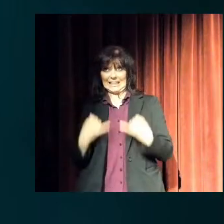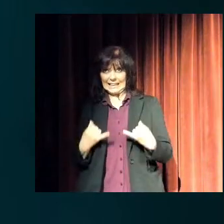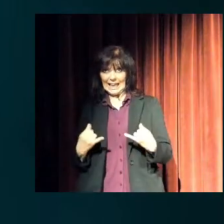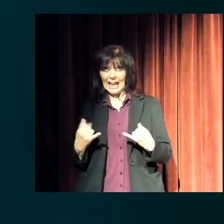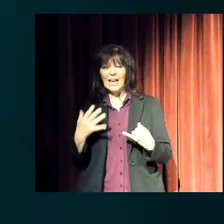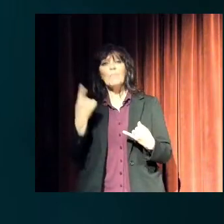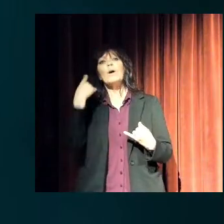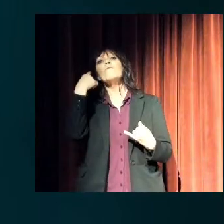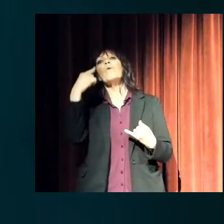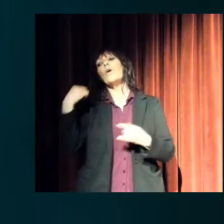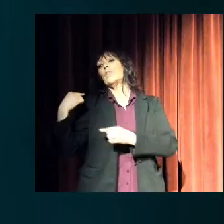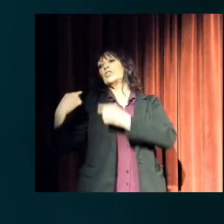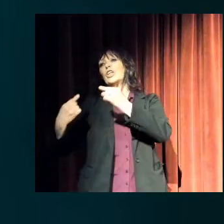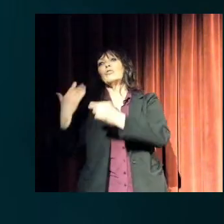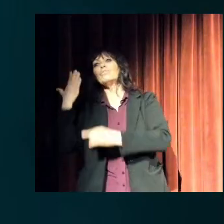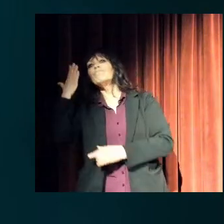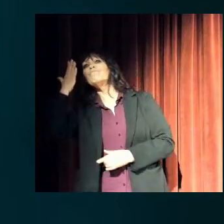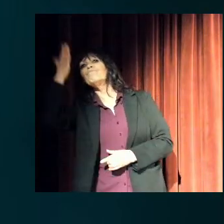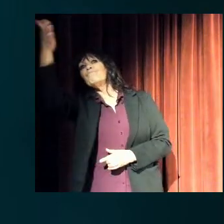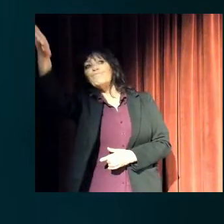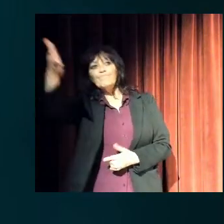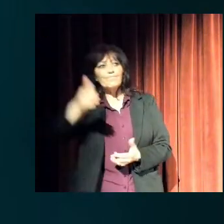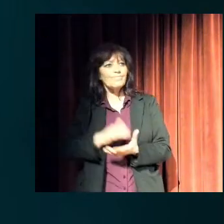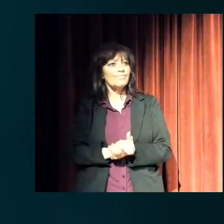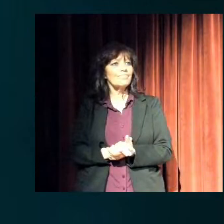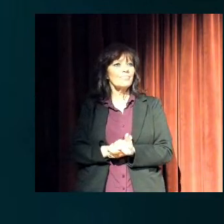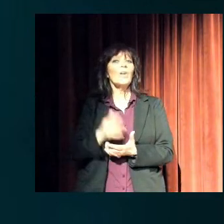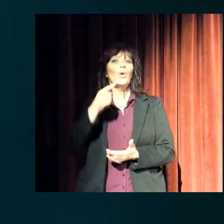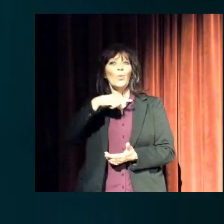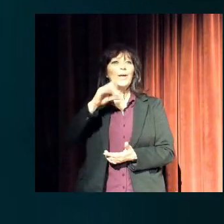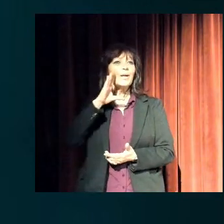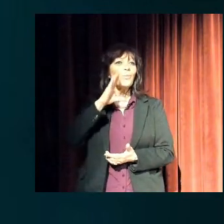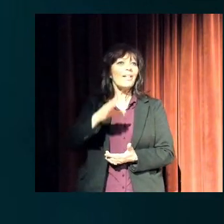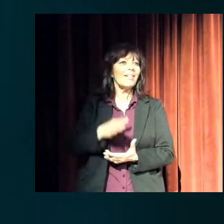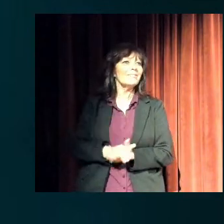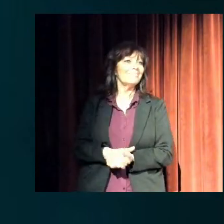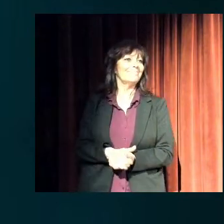today, but for the generations that follow, and we will.